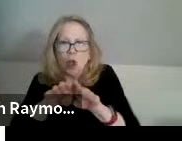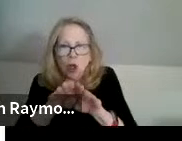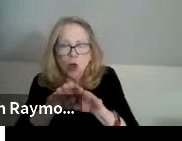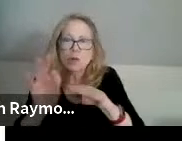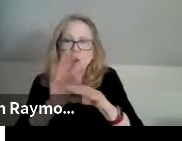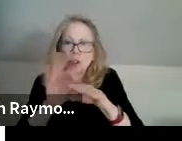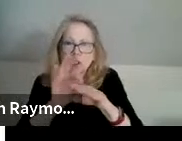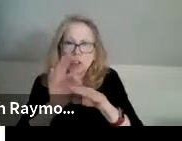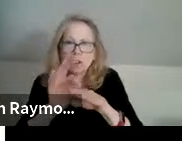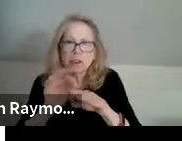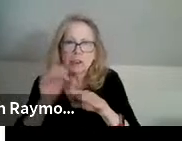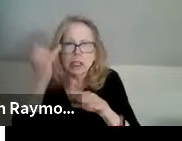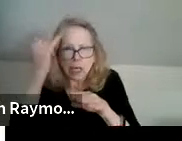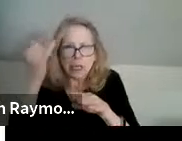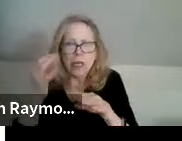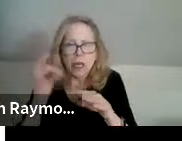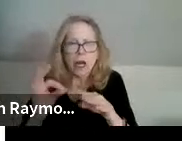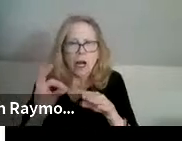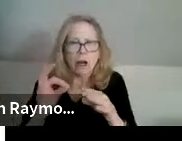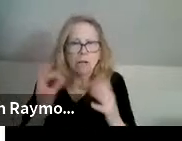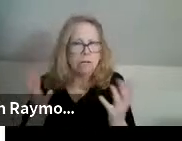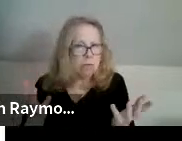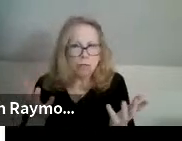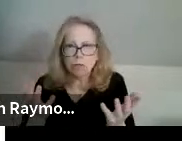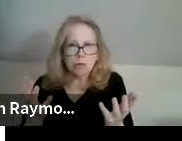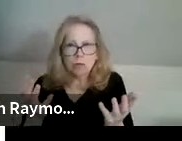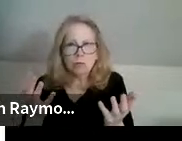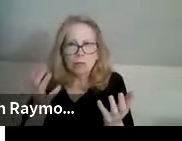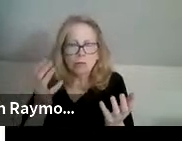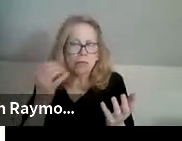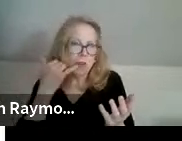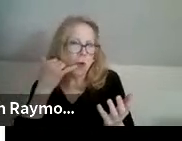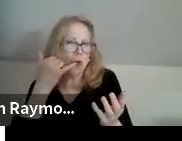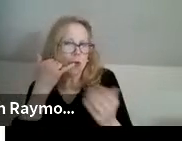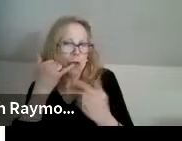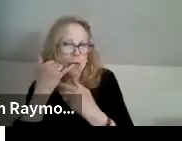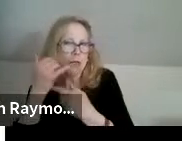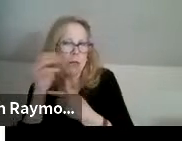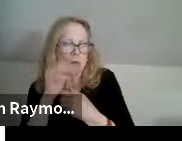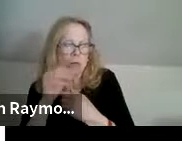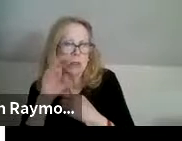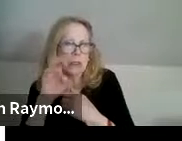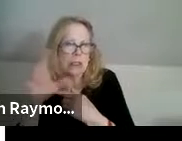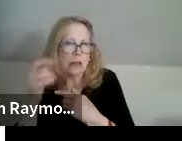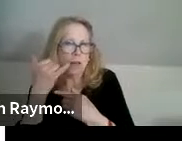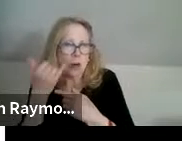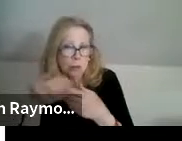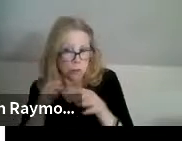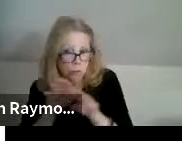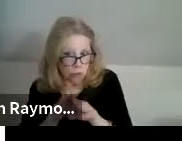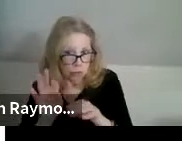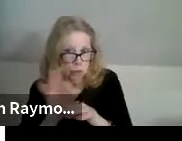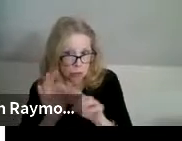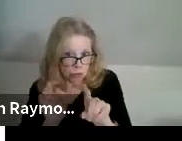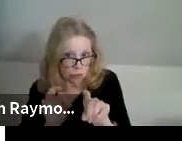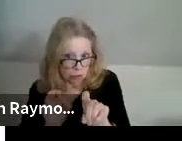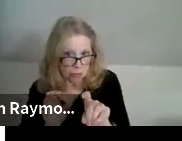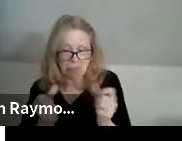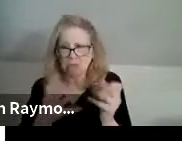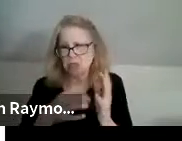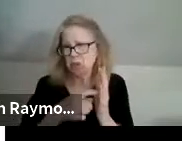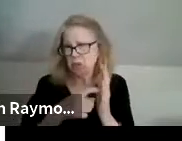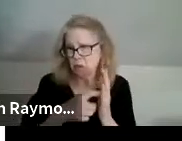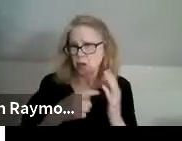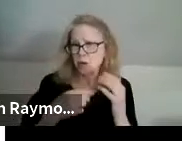is this whole idea of, well, a mobile phone's closed functionality typically. And so many of the requirements that we would have